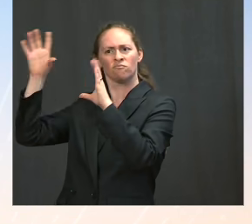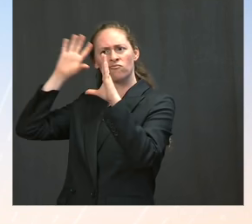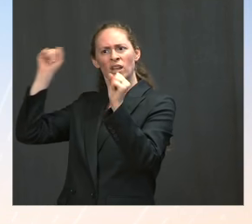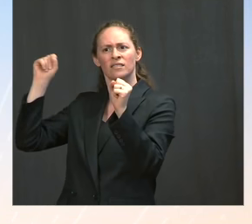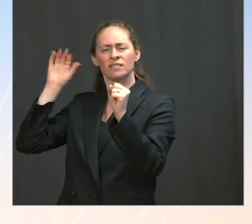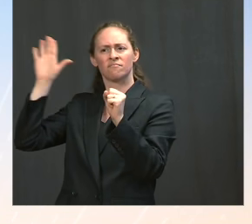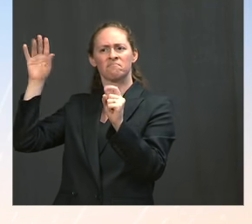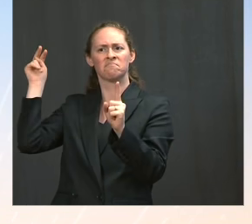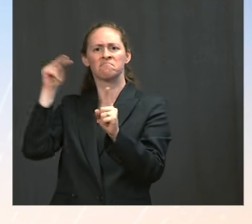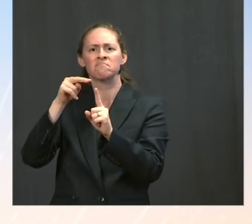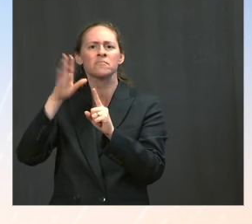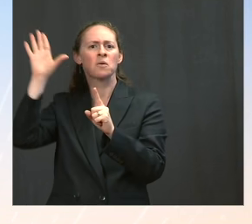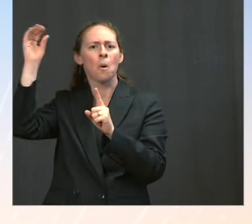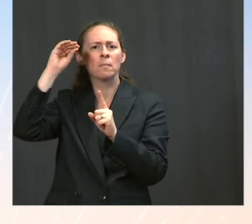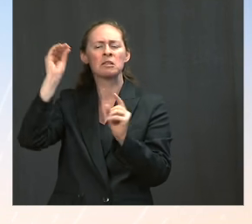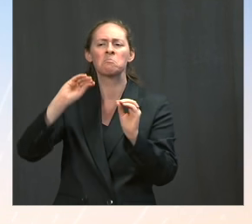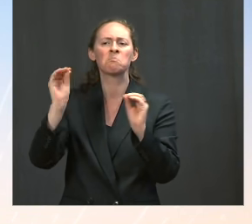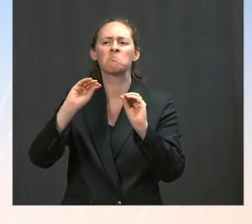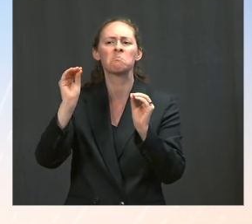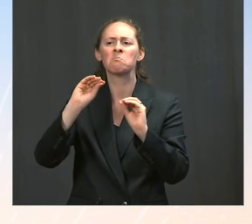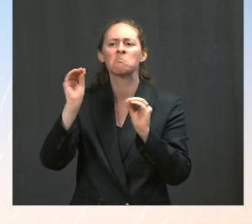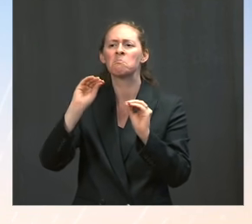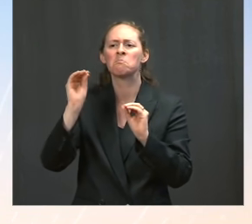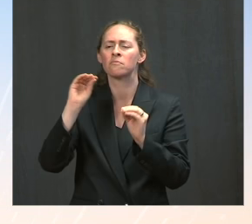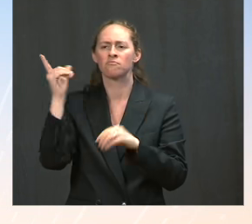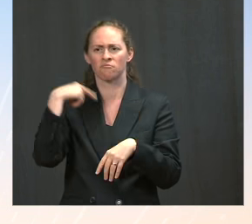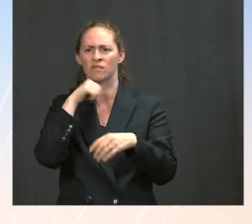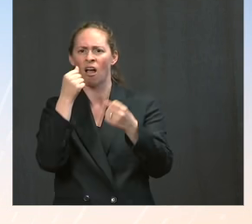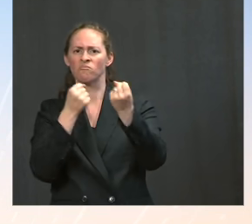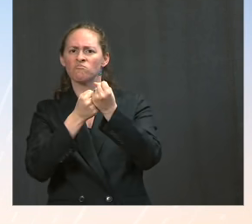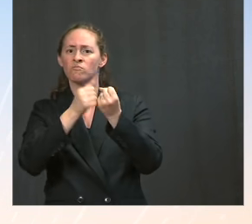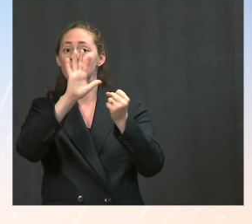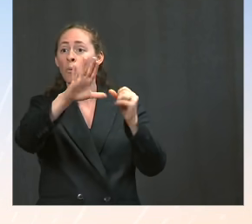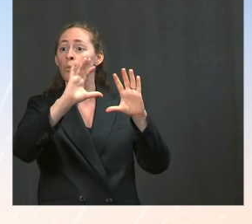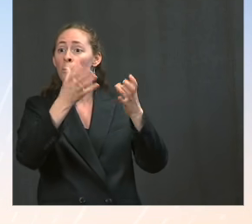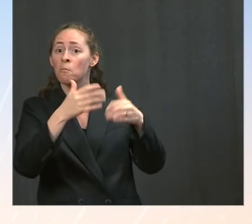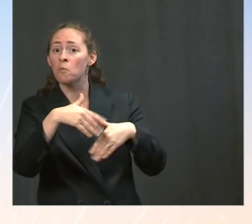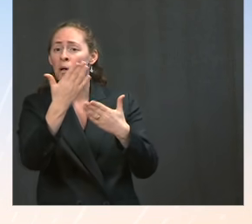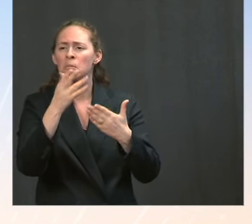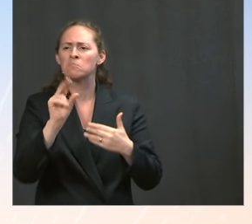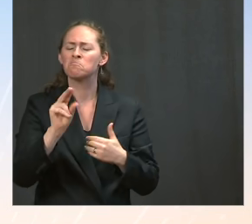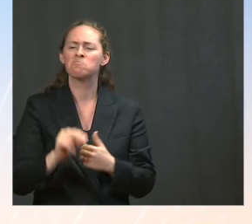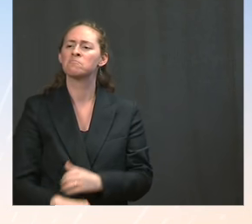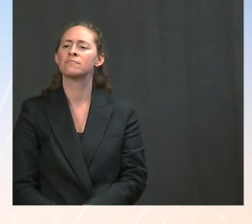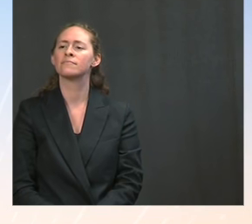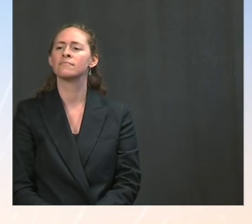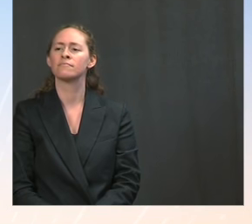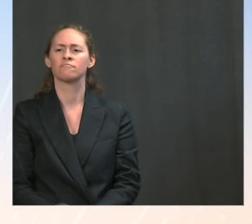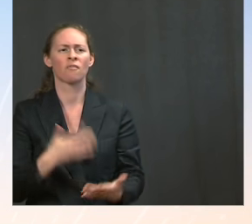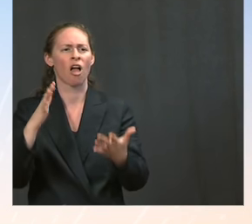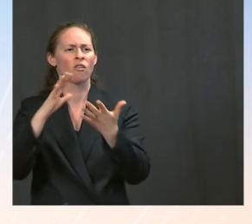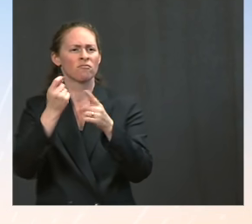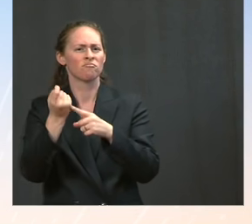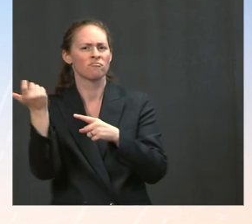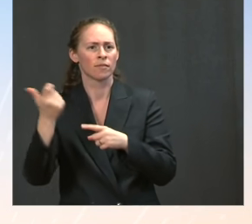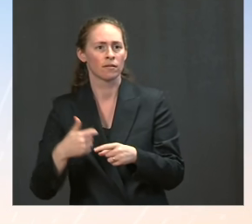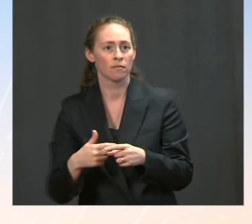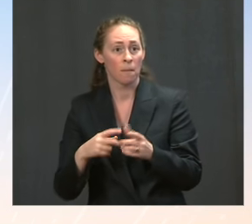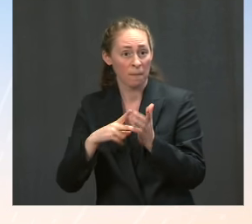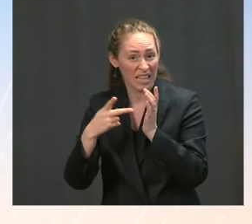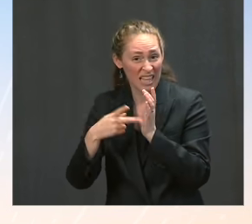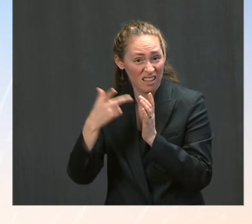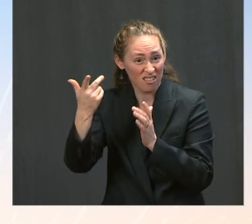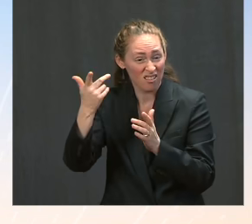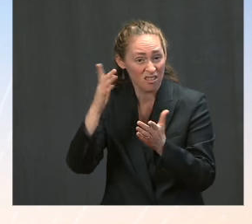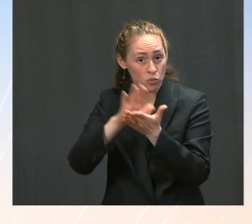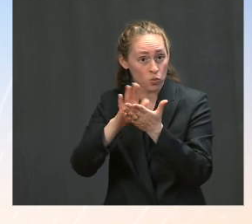the recommendations of this group. And I believe it's been removed or is in the process of being removed. But we are close to schools reopening, and is there